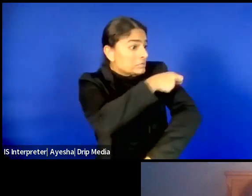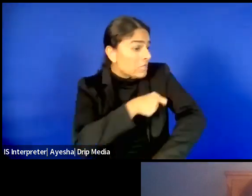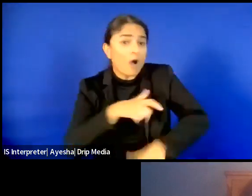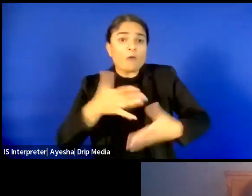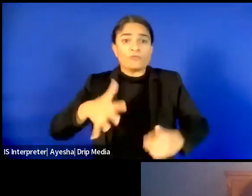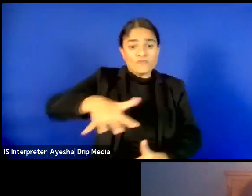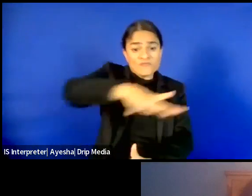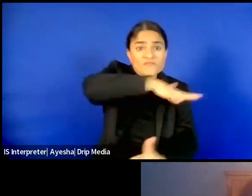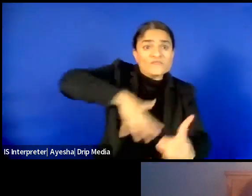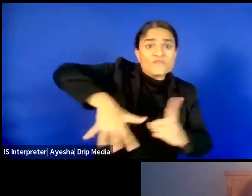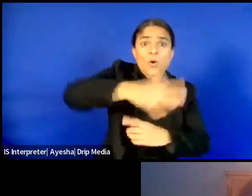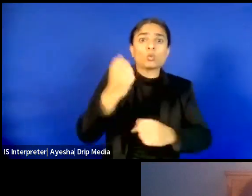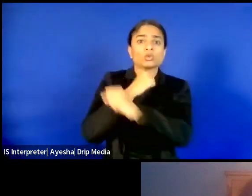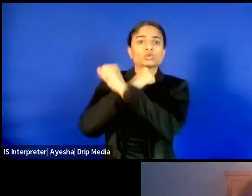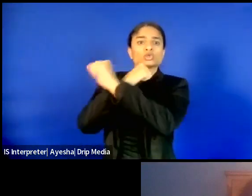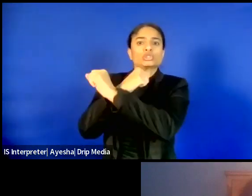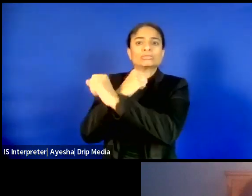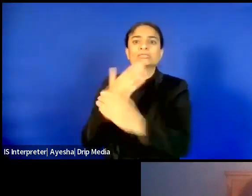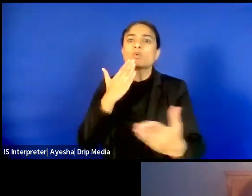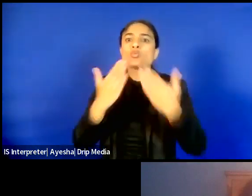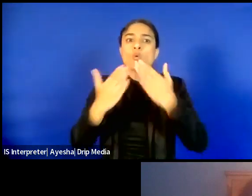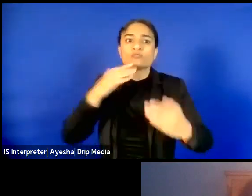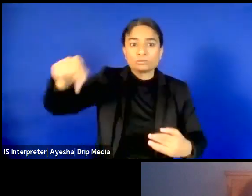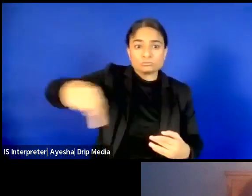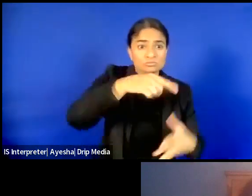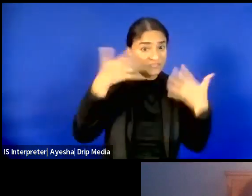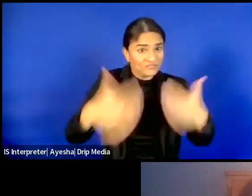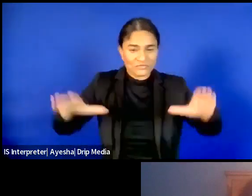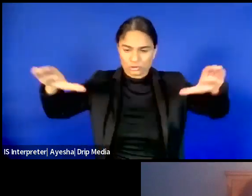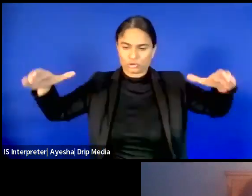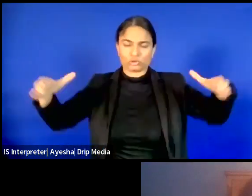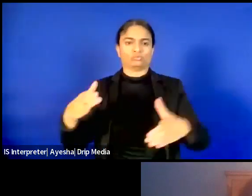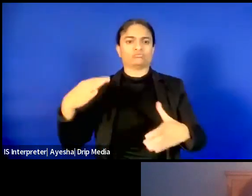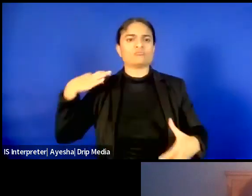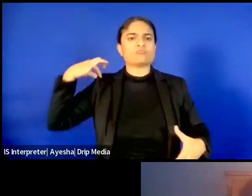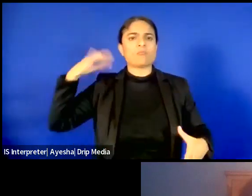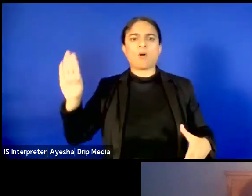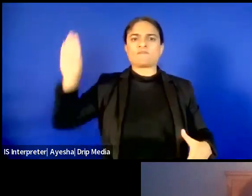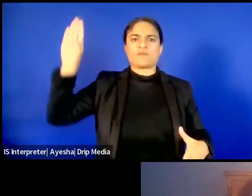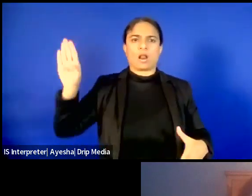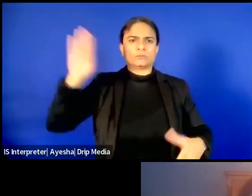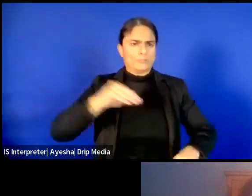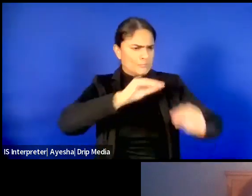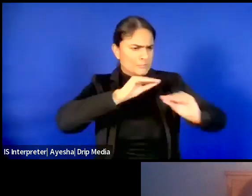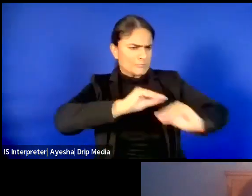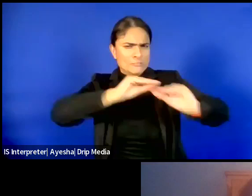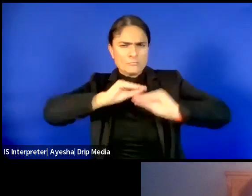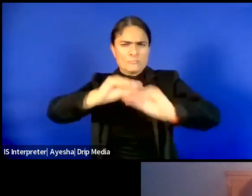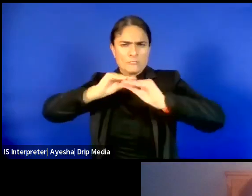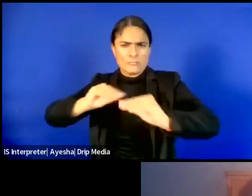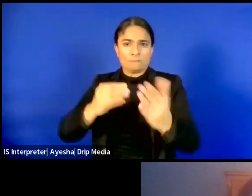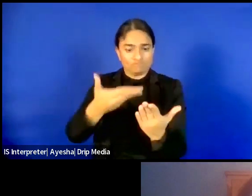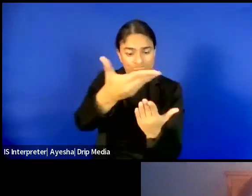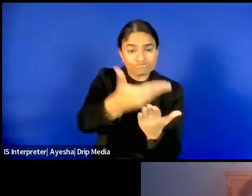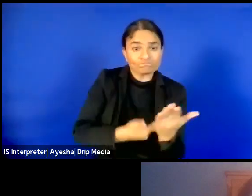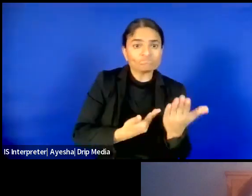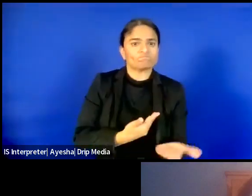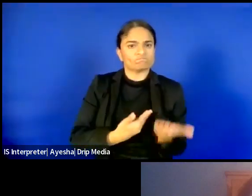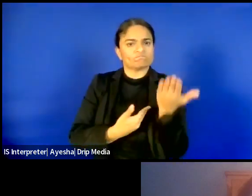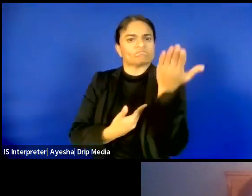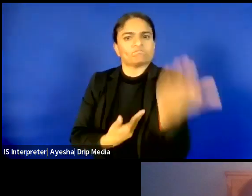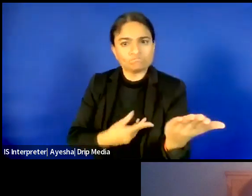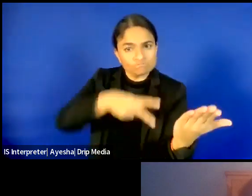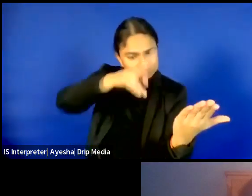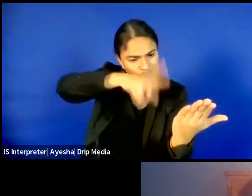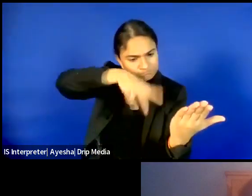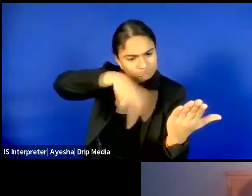training, volunteers, and we provided both written materials and an in-person training on site, so that folks